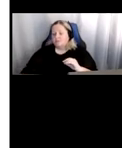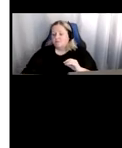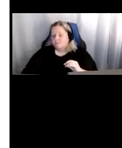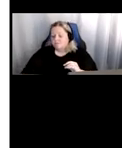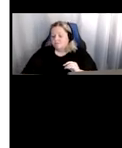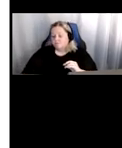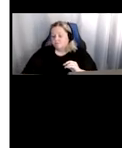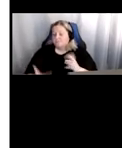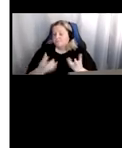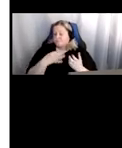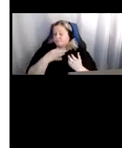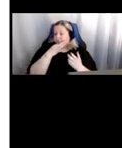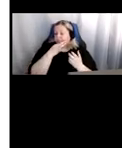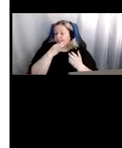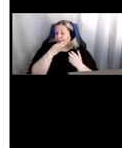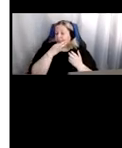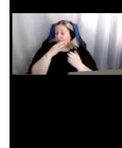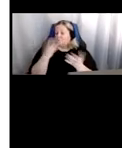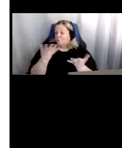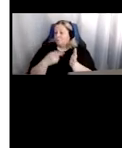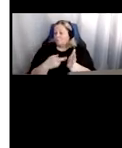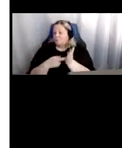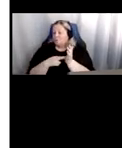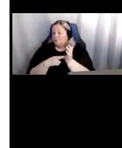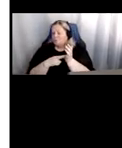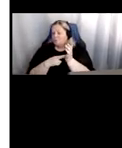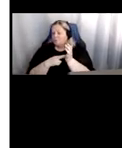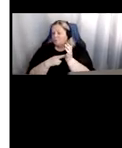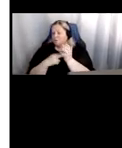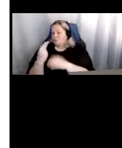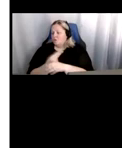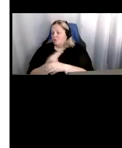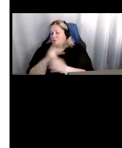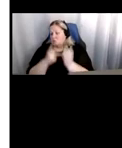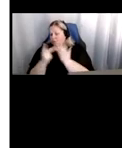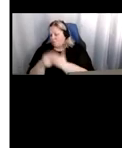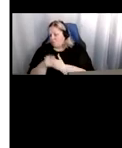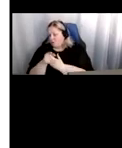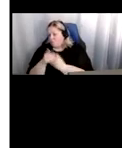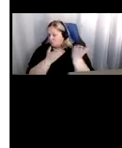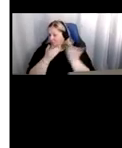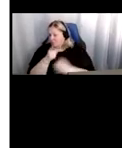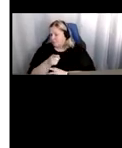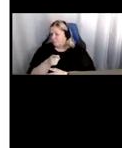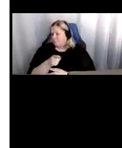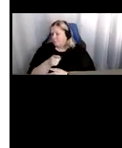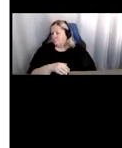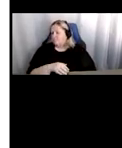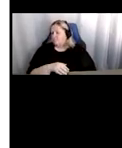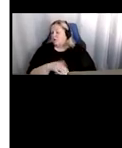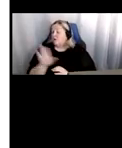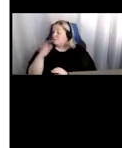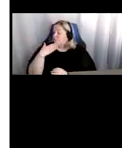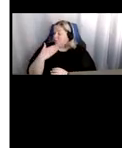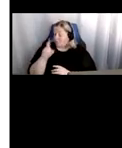she wants to know what the requirements are to use this program or this service. Good question.